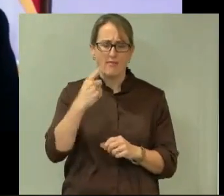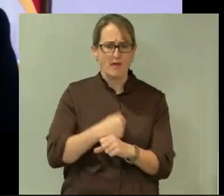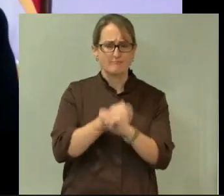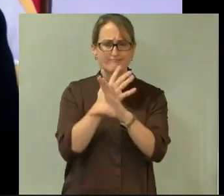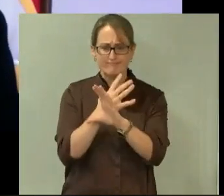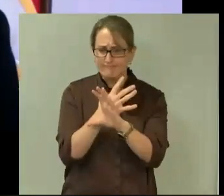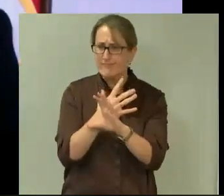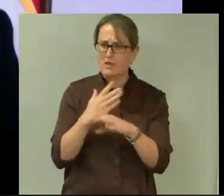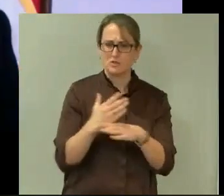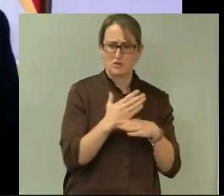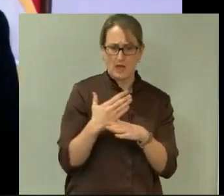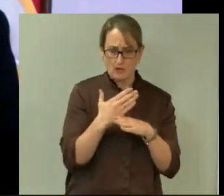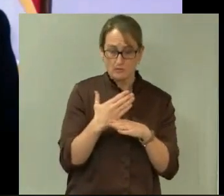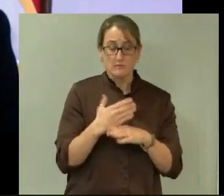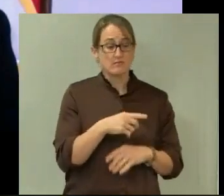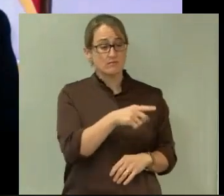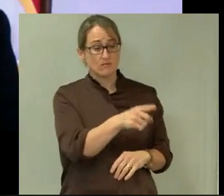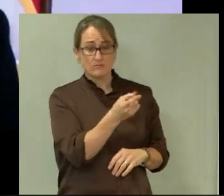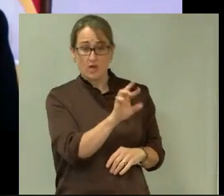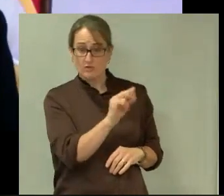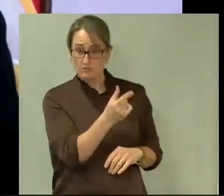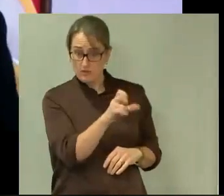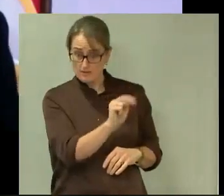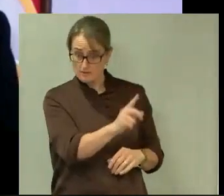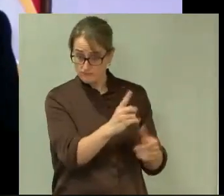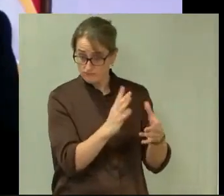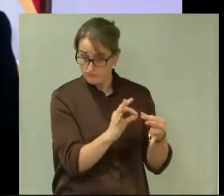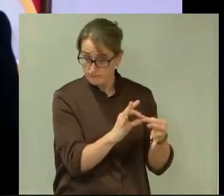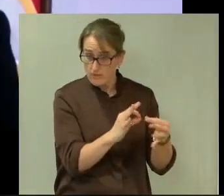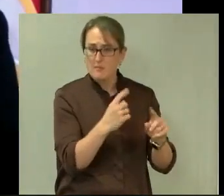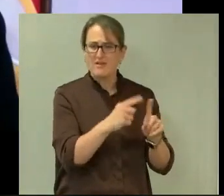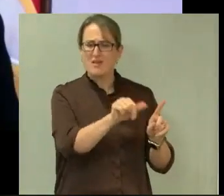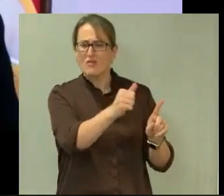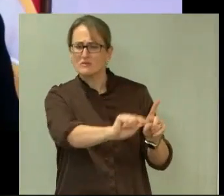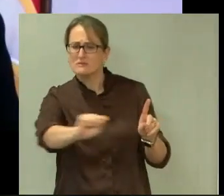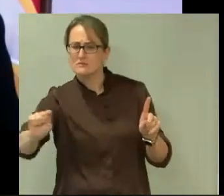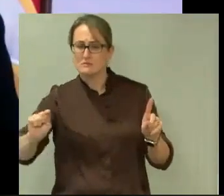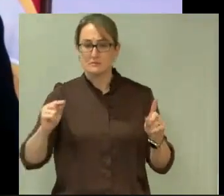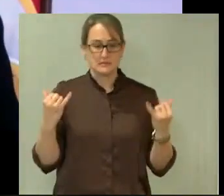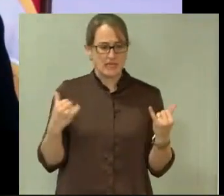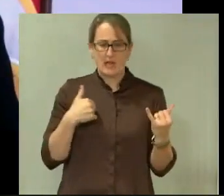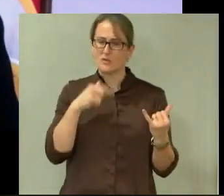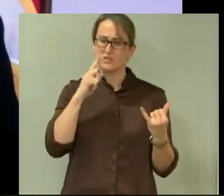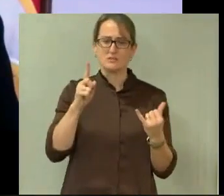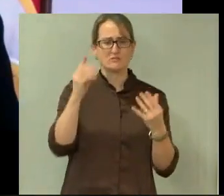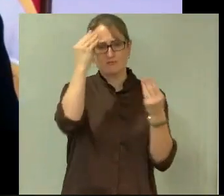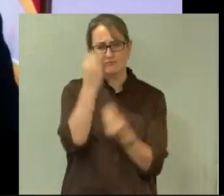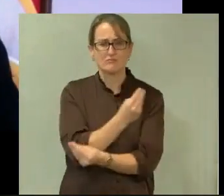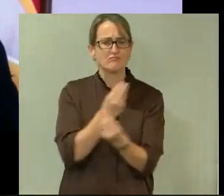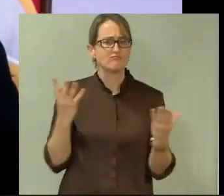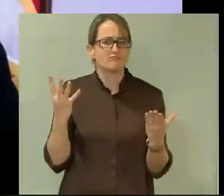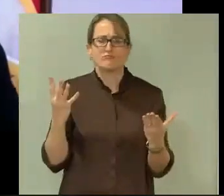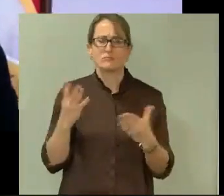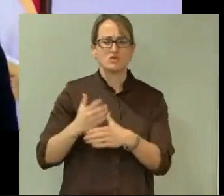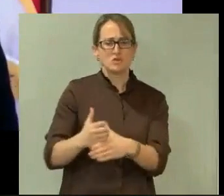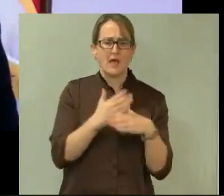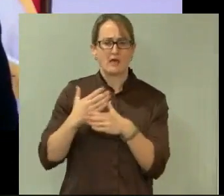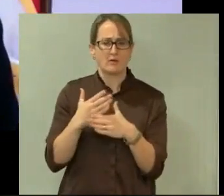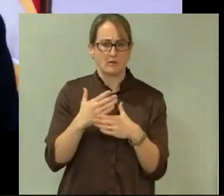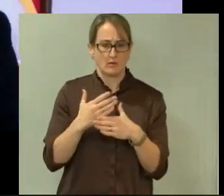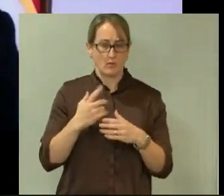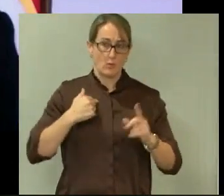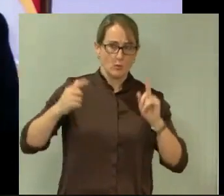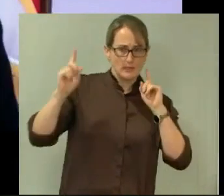As you heard from Dr. Gregson and others, today was an opportunity for us to just share notes, to share a little bit of what we're hearing in our task